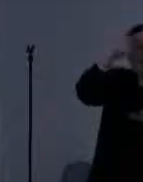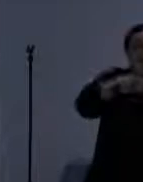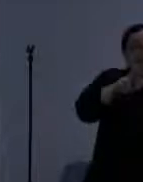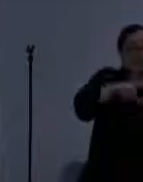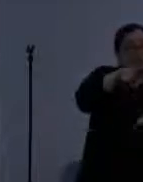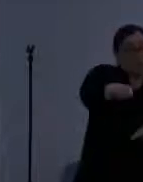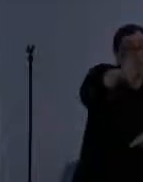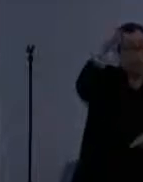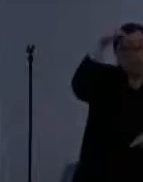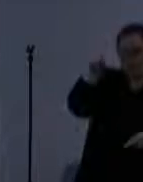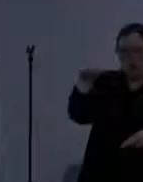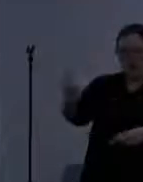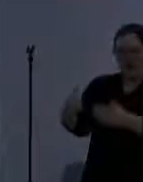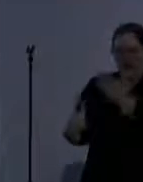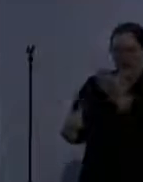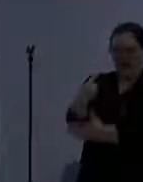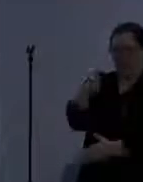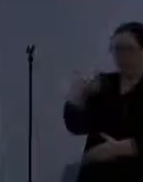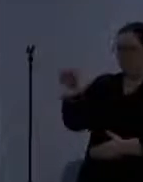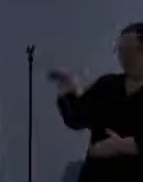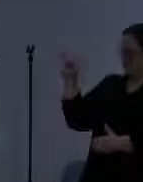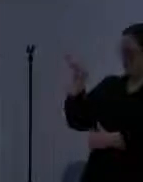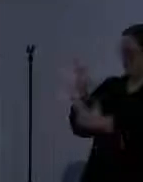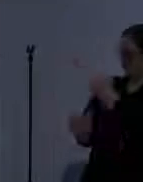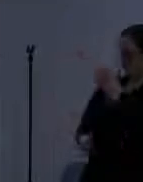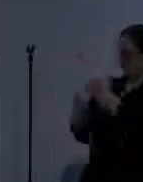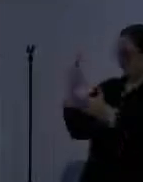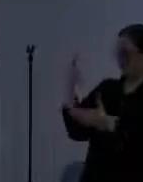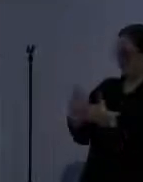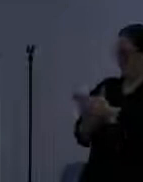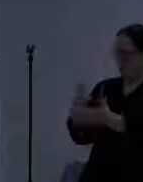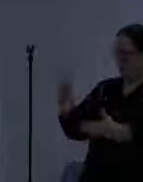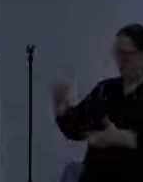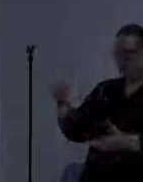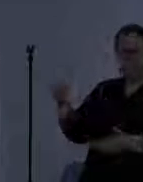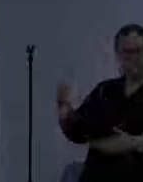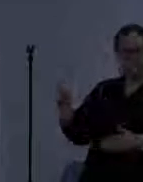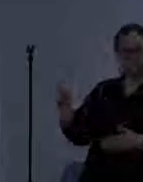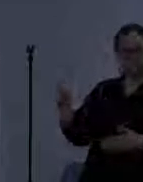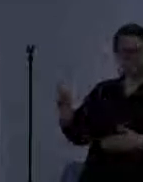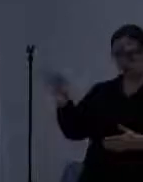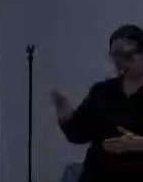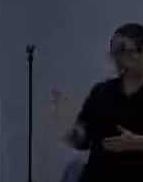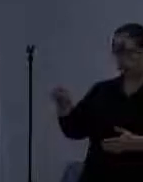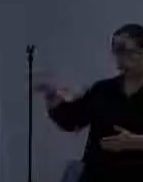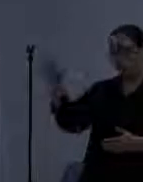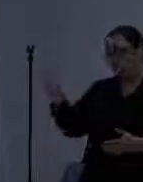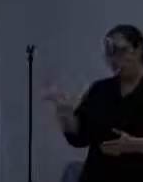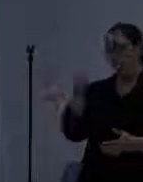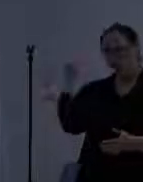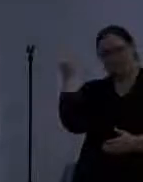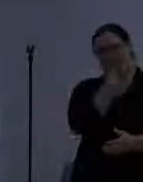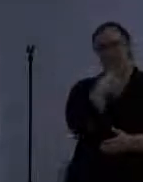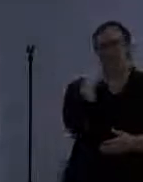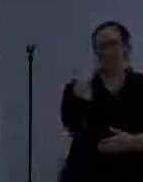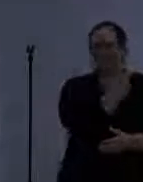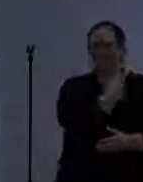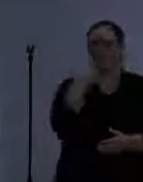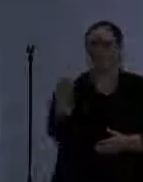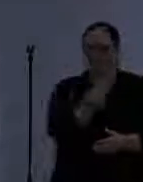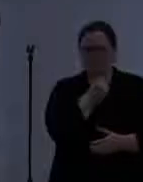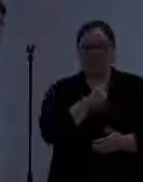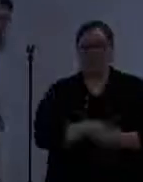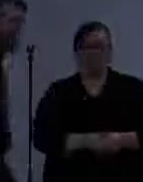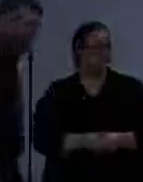of an incident that's happened, you can ask your provider, has this been reported? And what action are you taking?